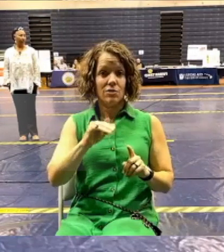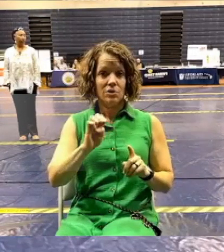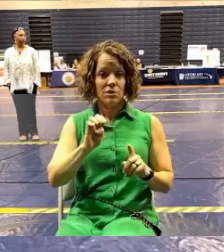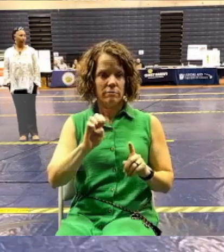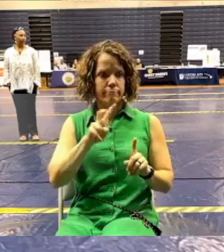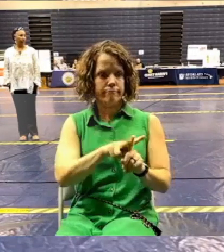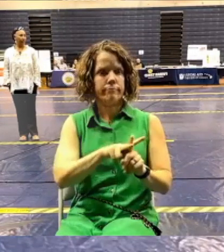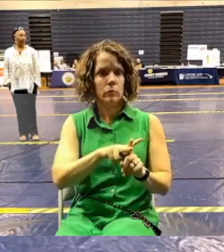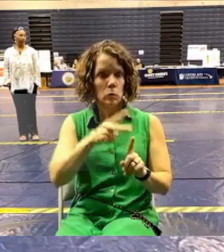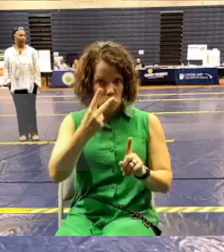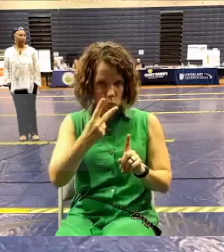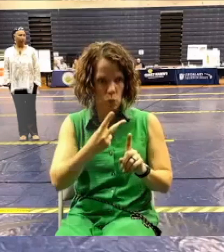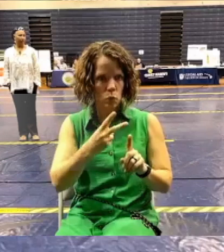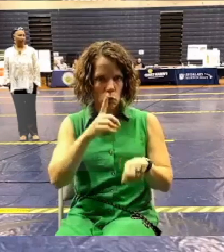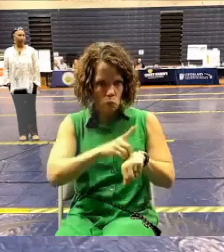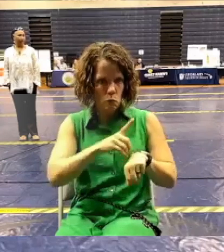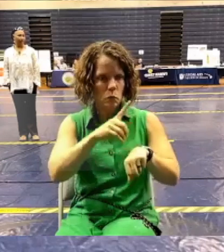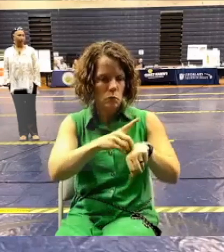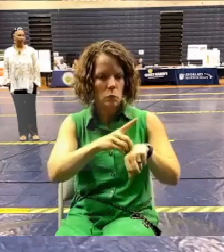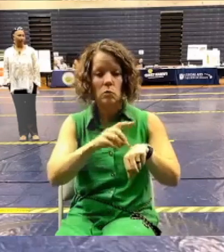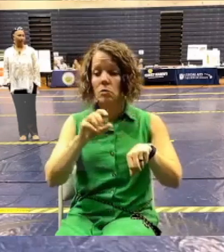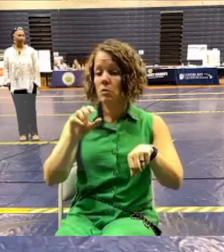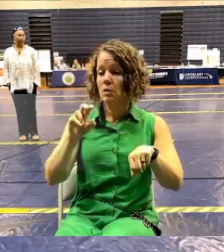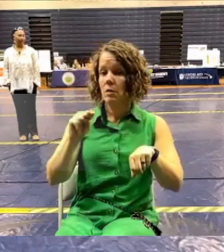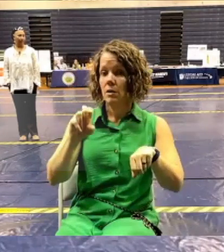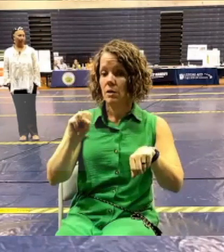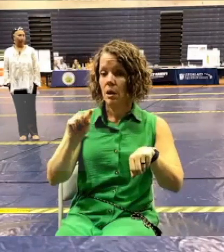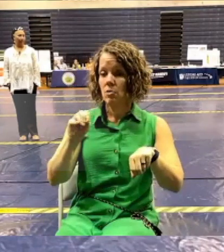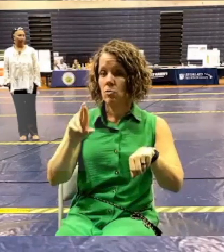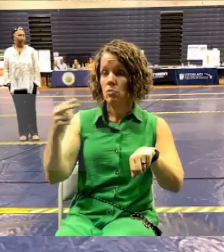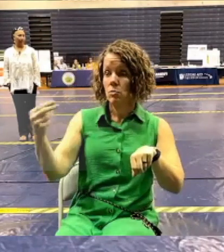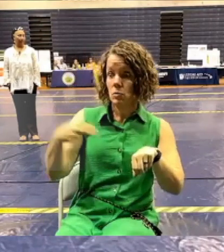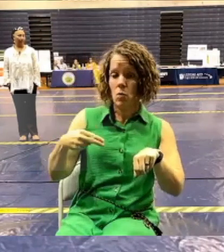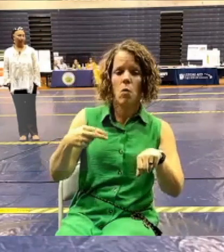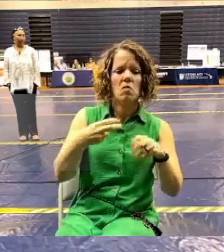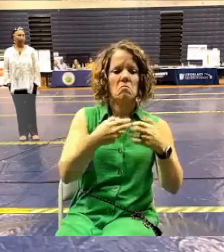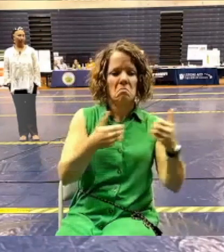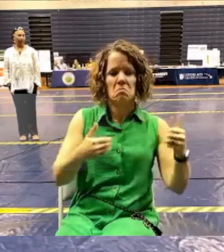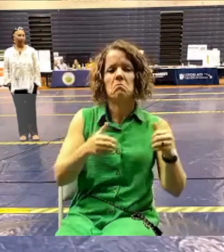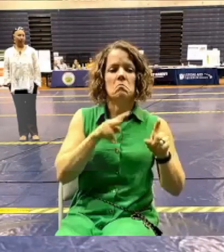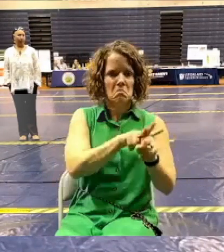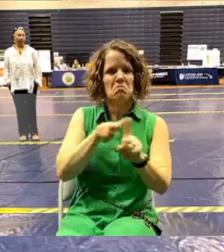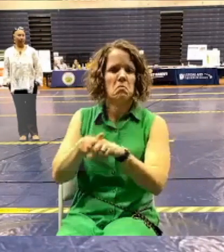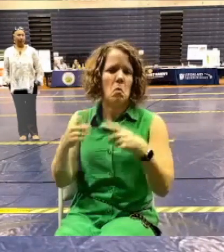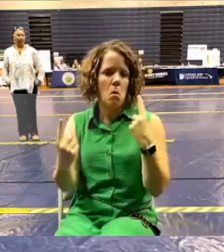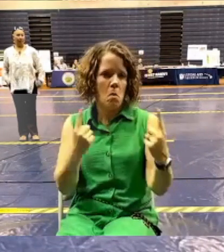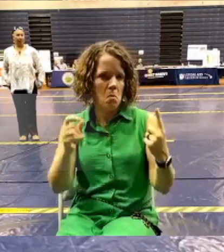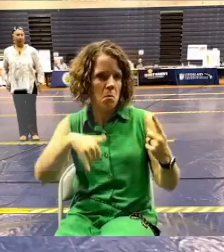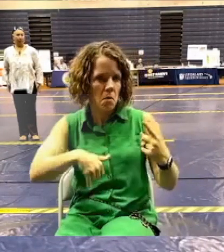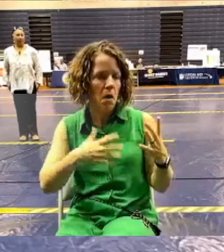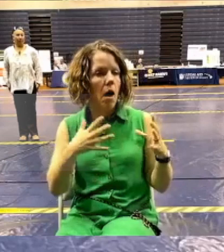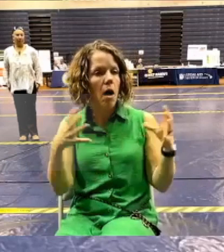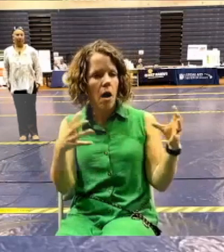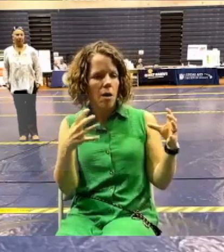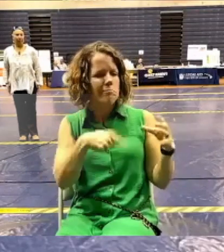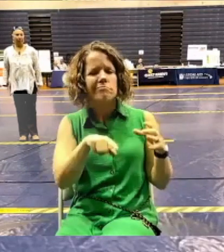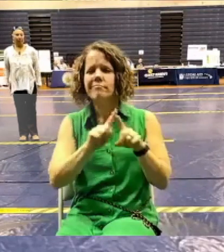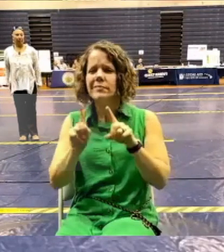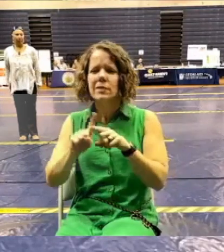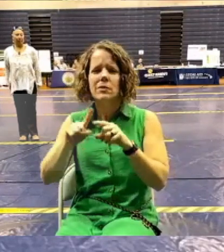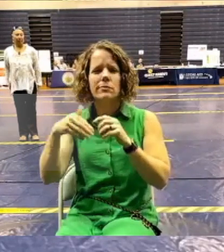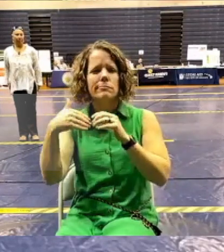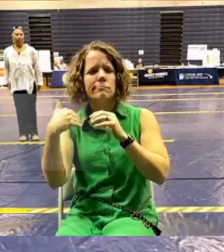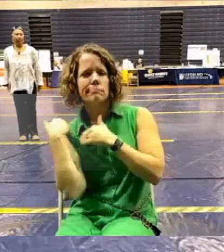out. So each of them had one responsibility alone. Economic, they're going to tell you what boxes they have, whether it's infrastructure, community